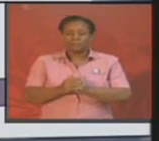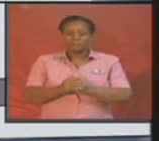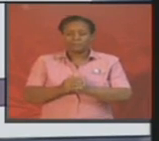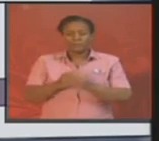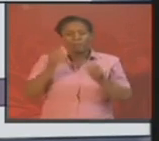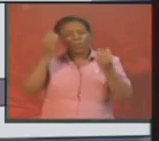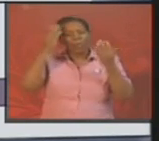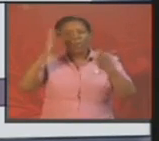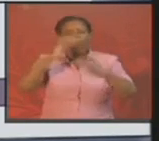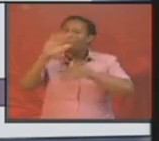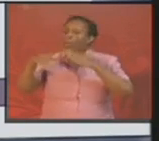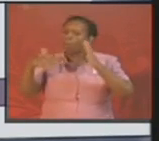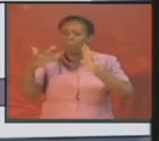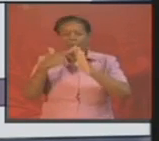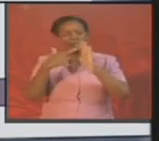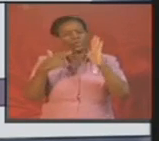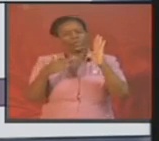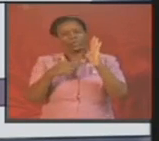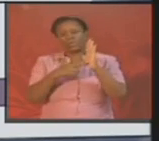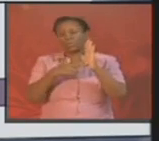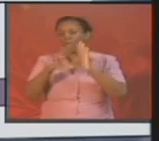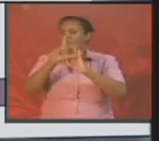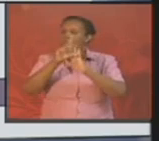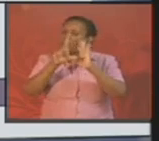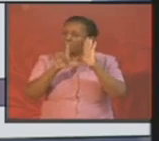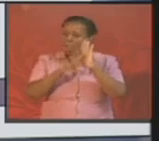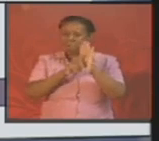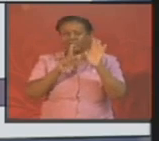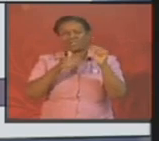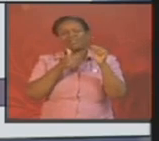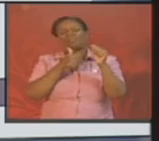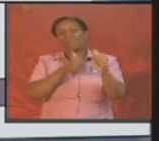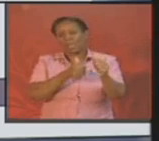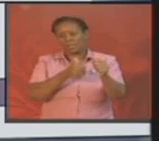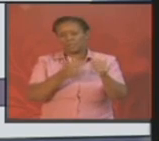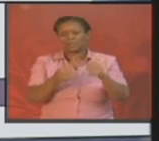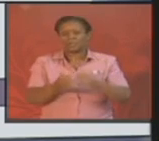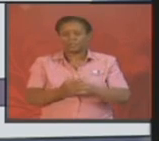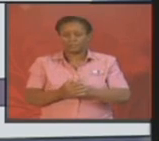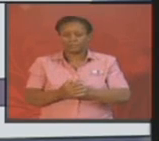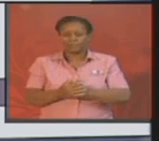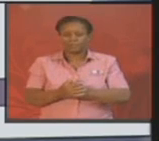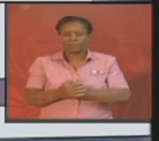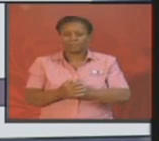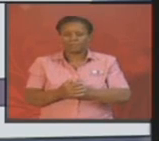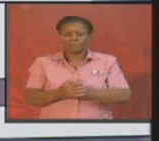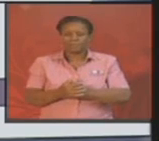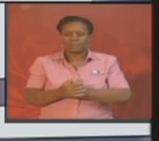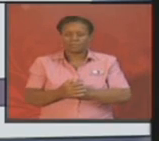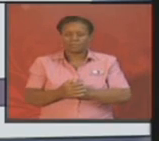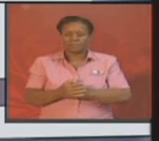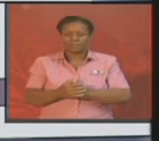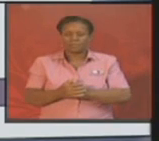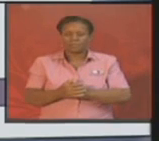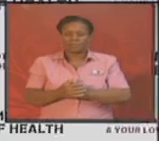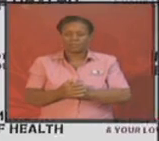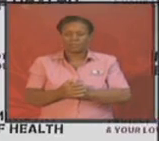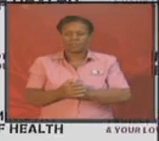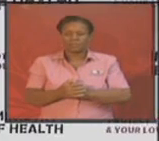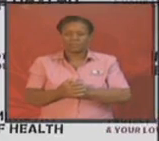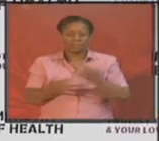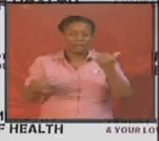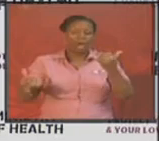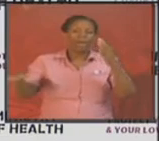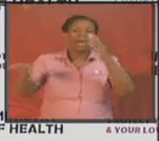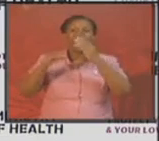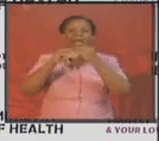as per contained in the Food and Drug Act and regulations. Let me just add, as Minister of Health, I would